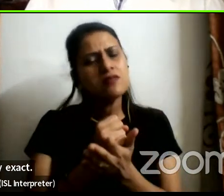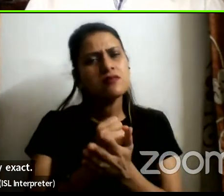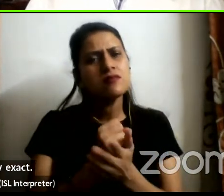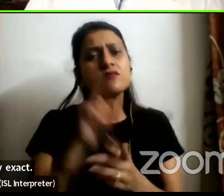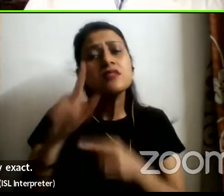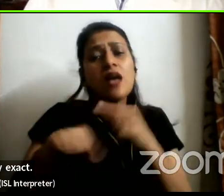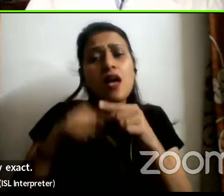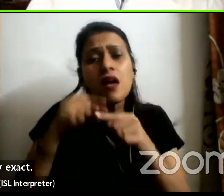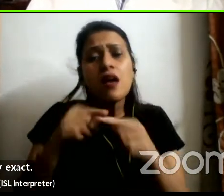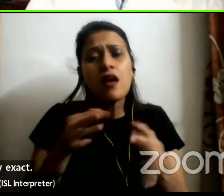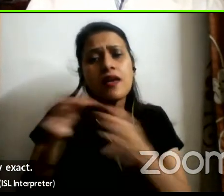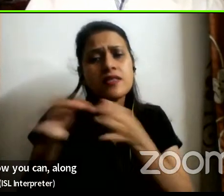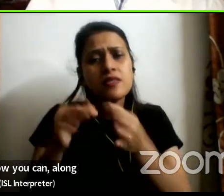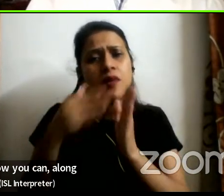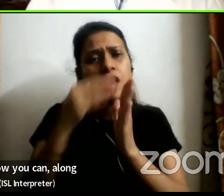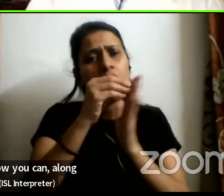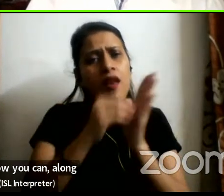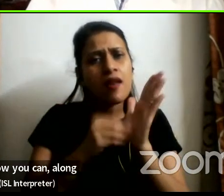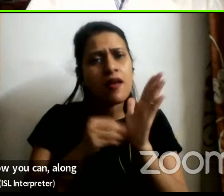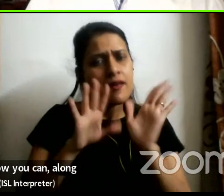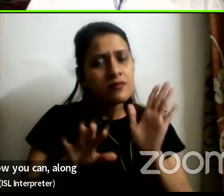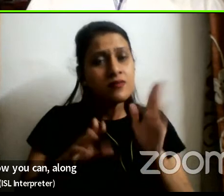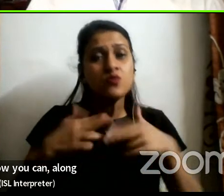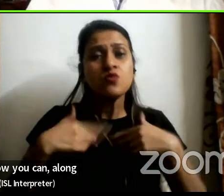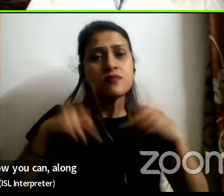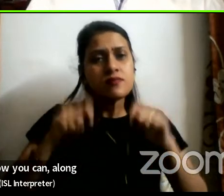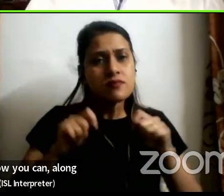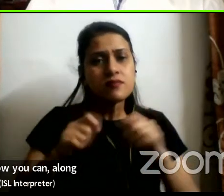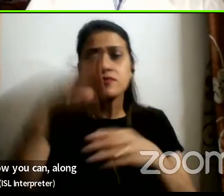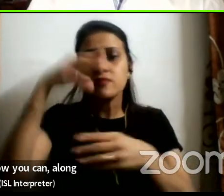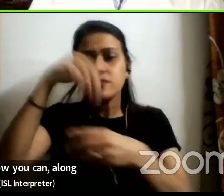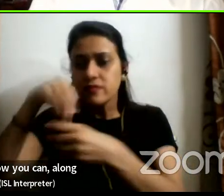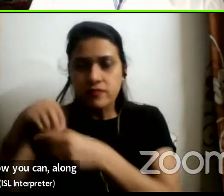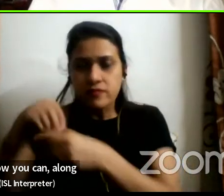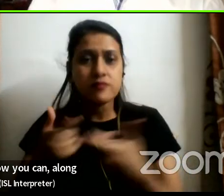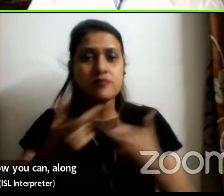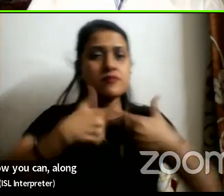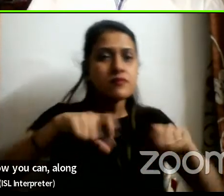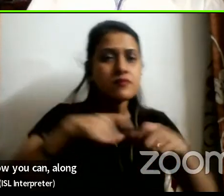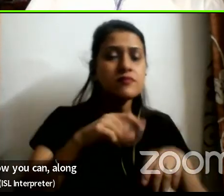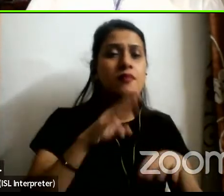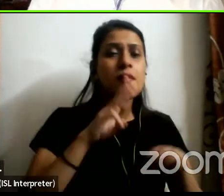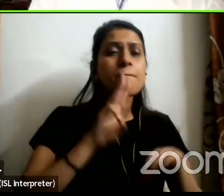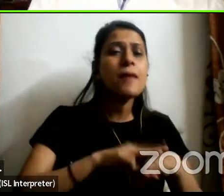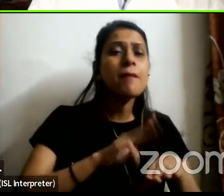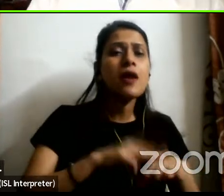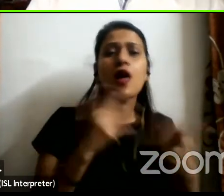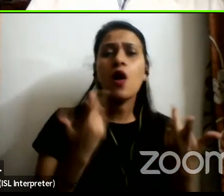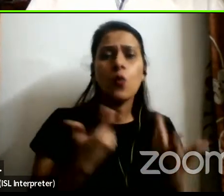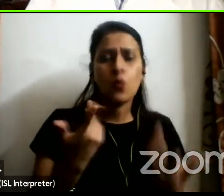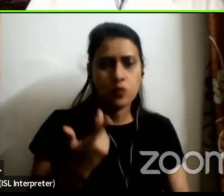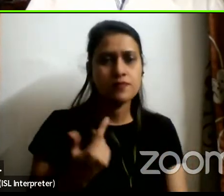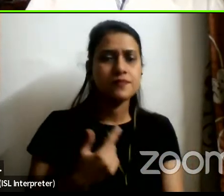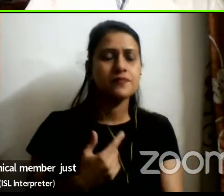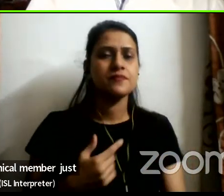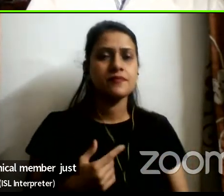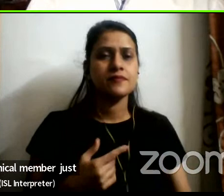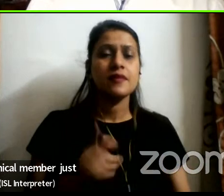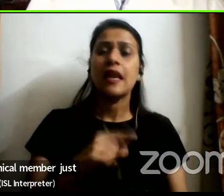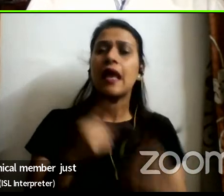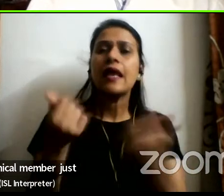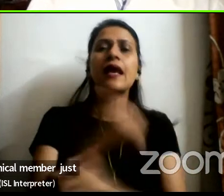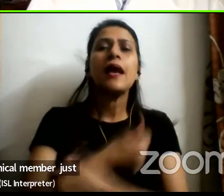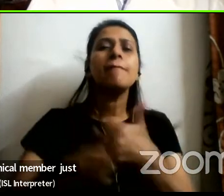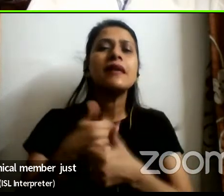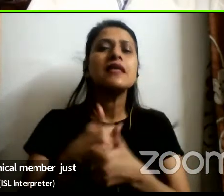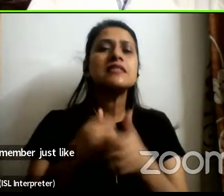you can, along with a judicial member, each of these benches can have a technical member. Just like Competition Act, there is a